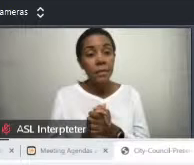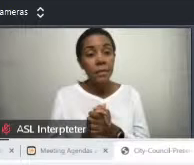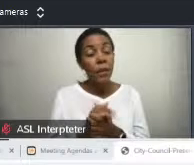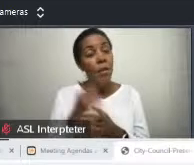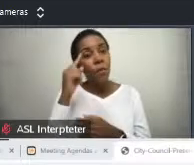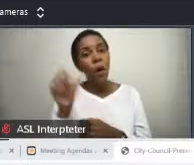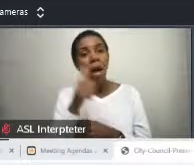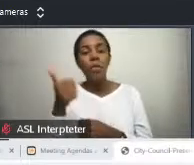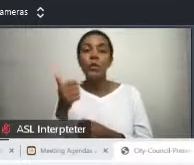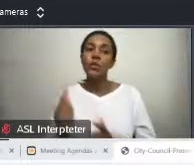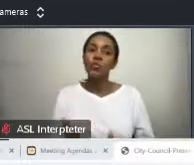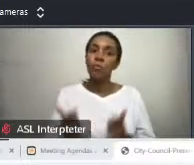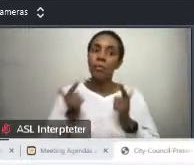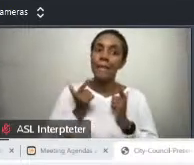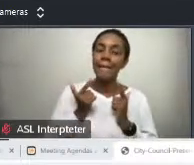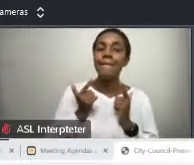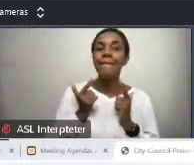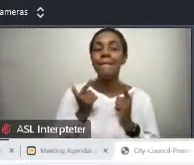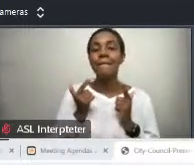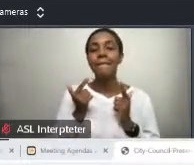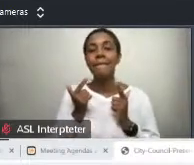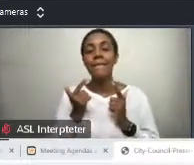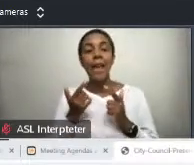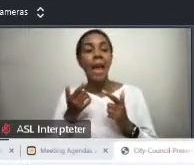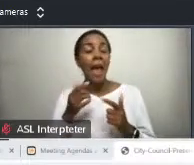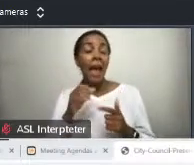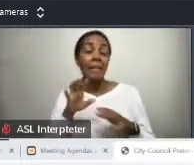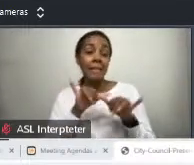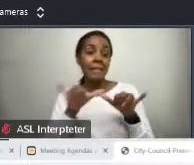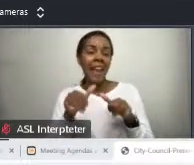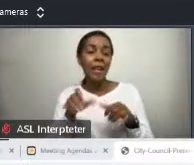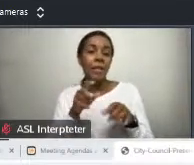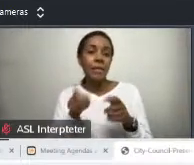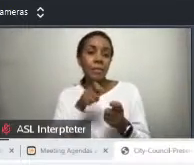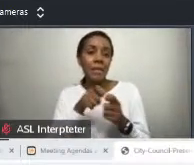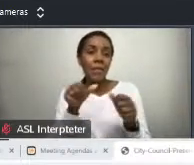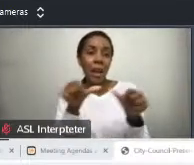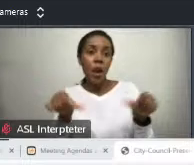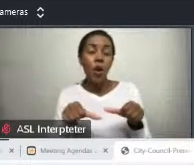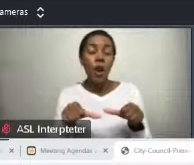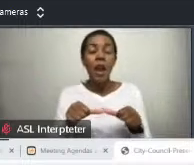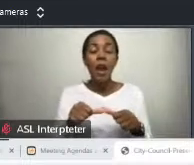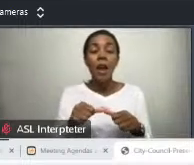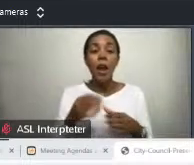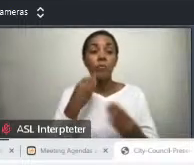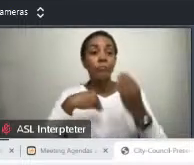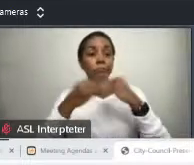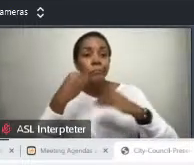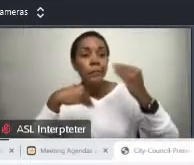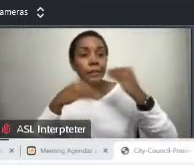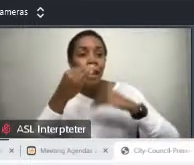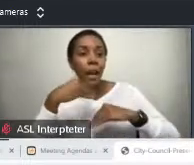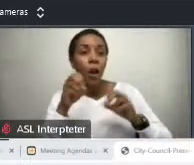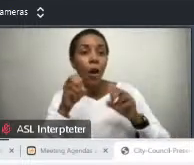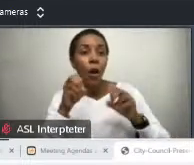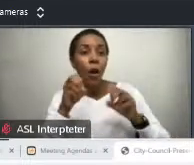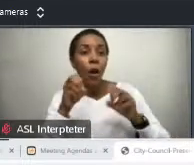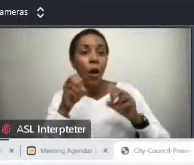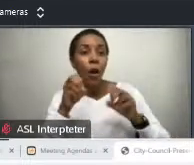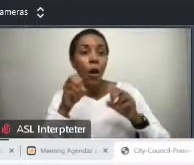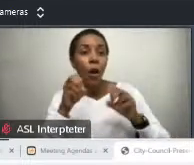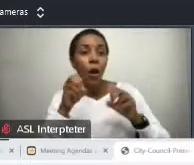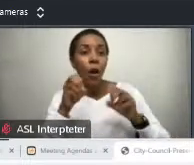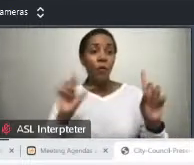live downsize and stay in their area. It will provide dining opportunities that aren't